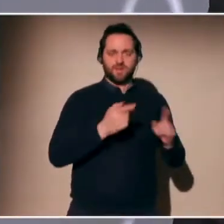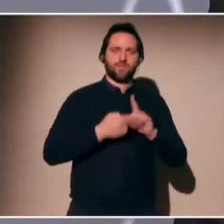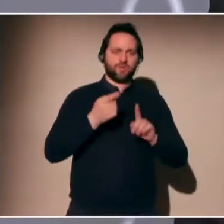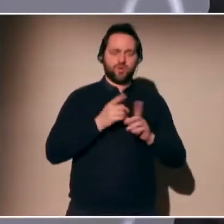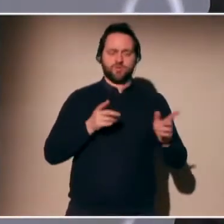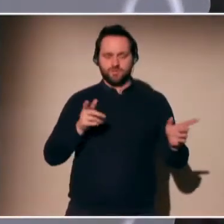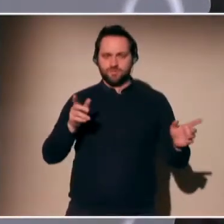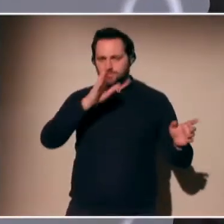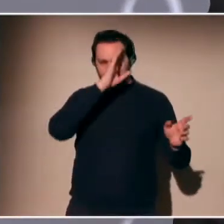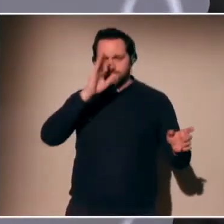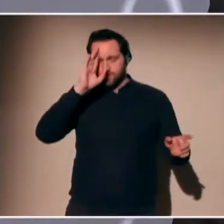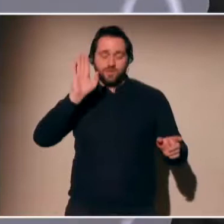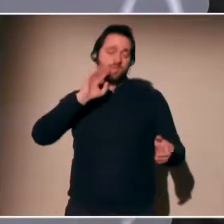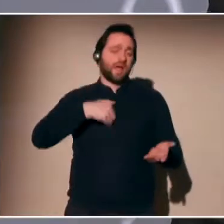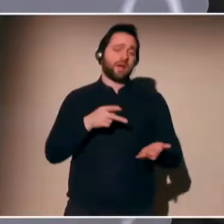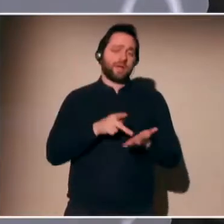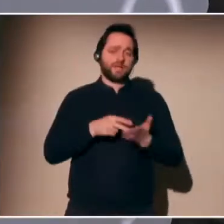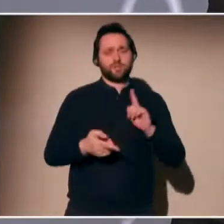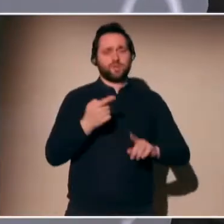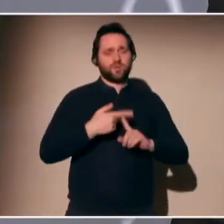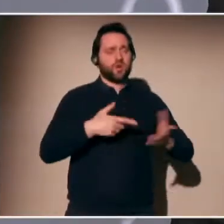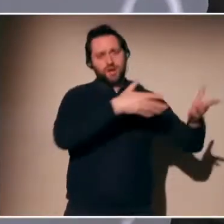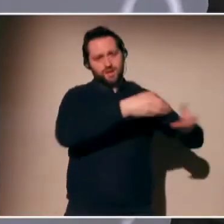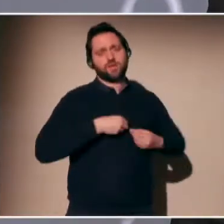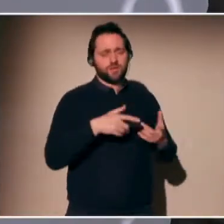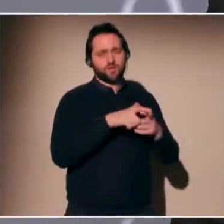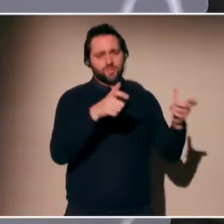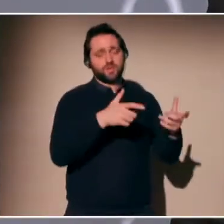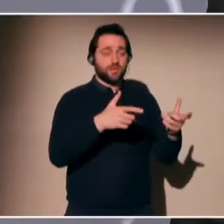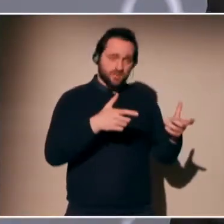private sector's contribution in research? So it's really important for us to attract